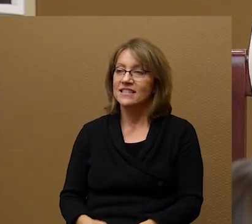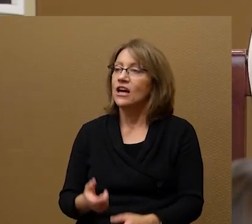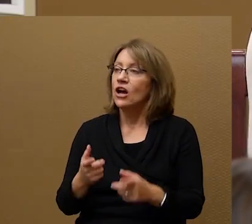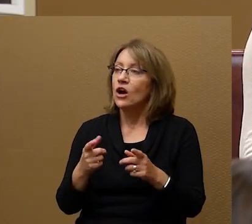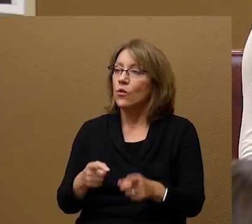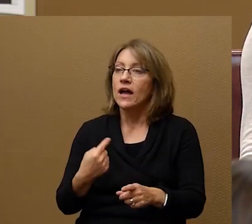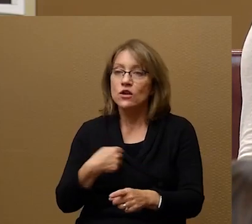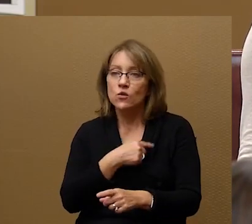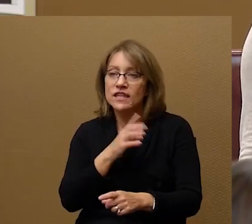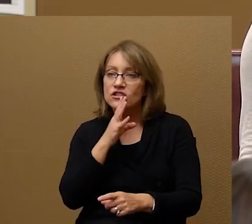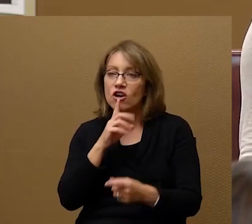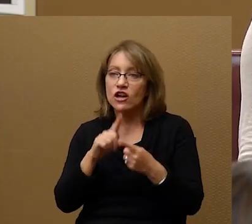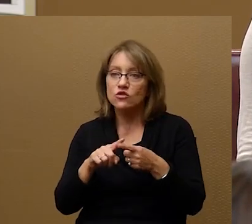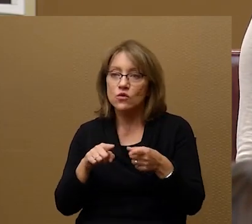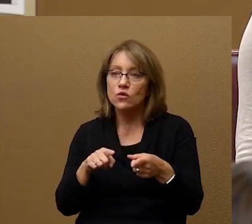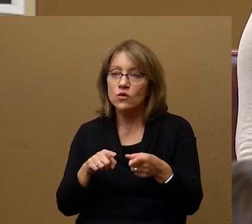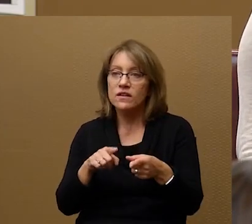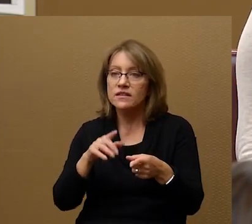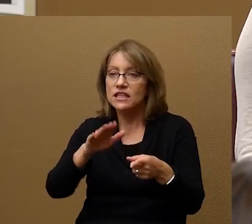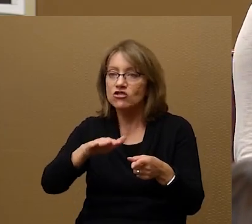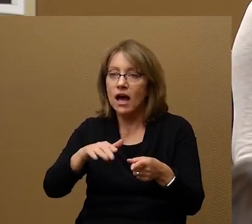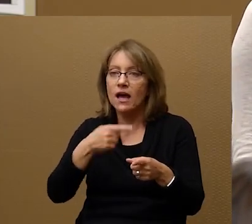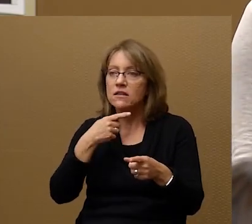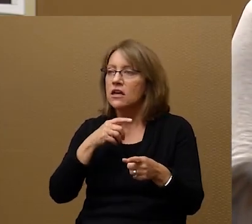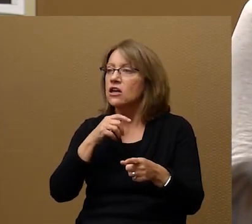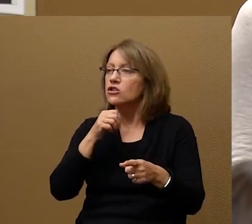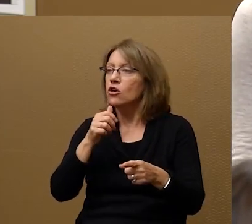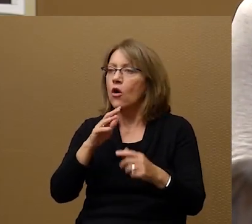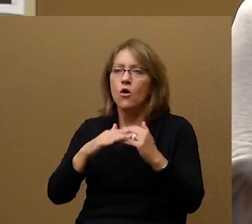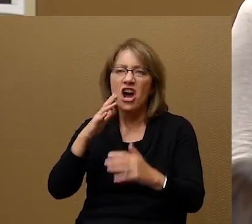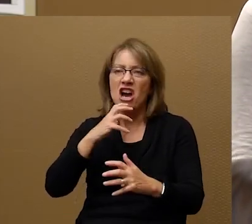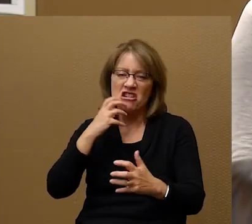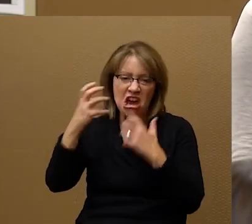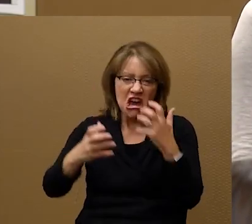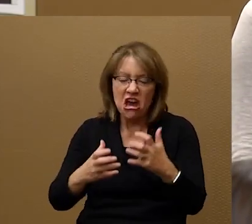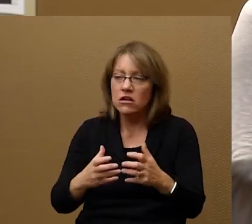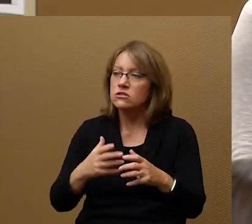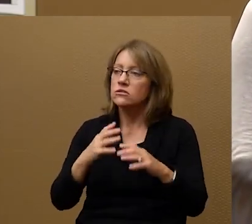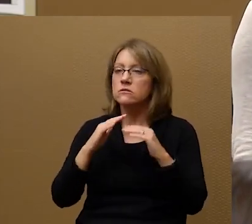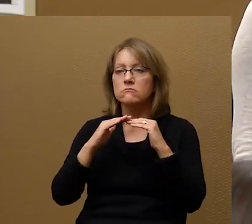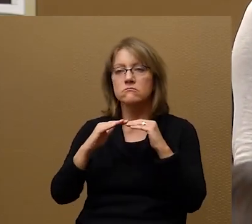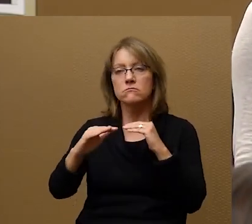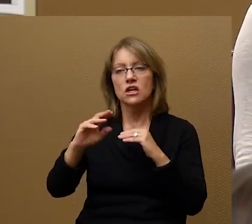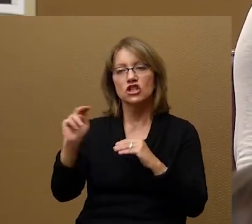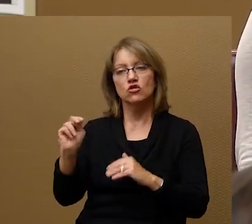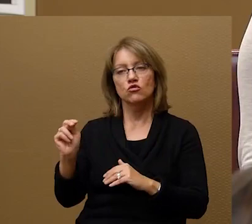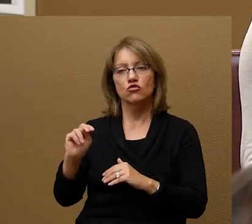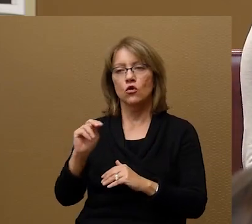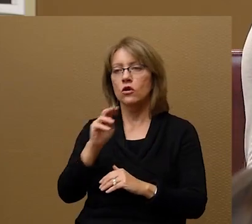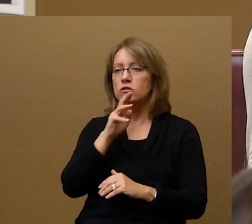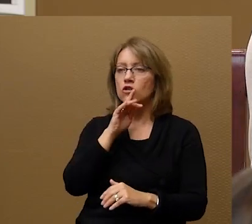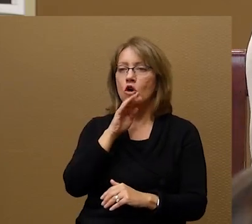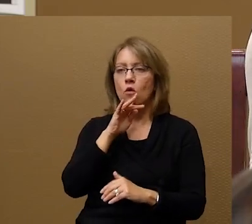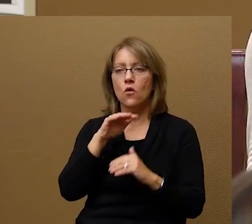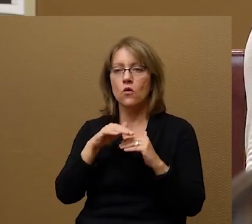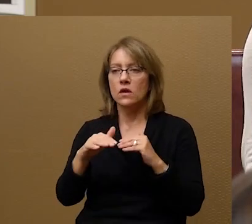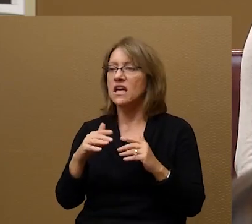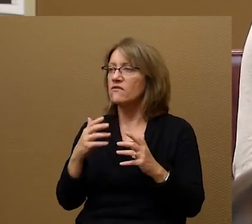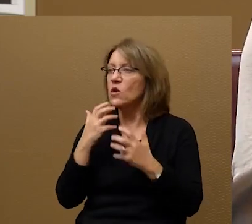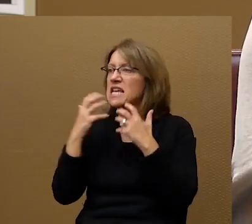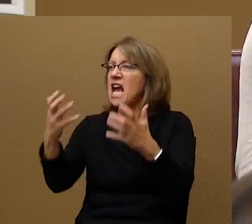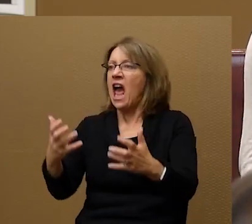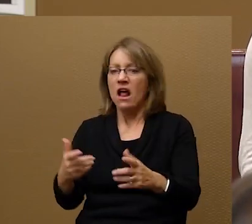tone, not overreacting, they sense our stress. If we start to yell, we're probably going to stress them out and they